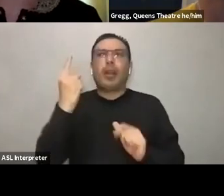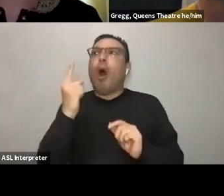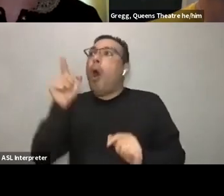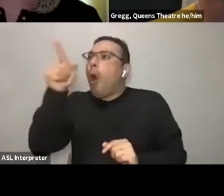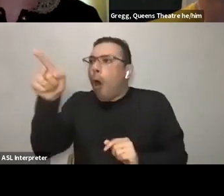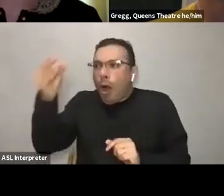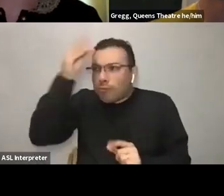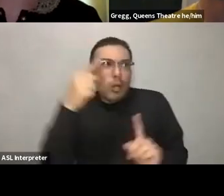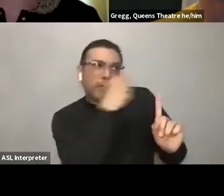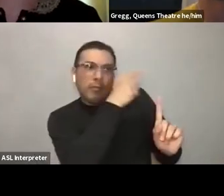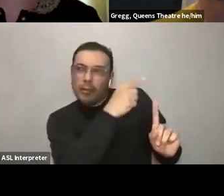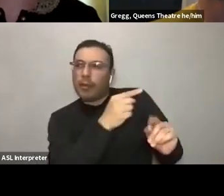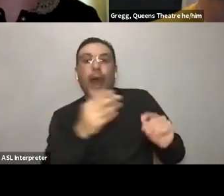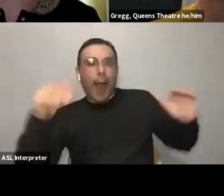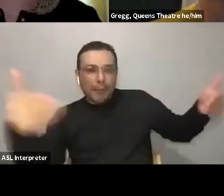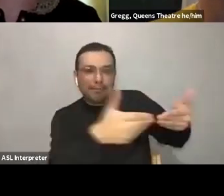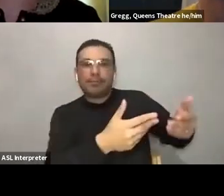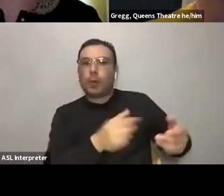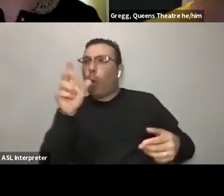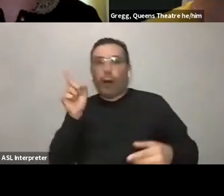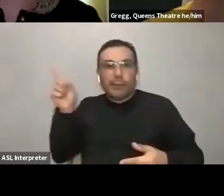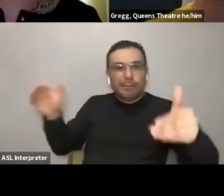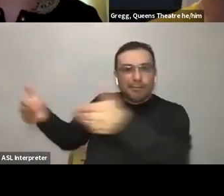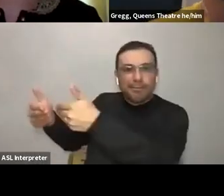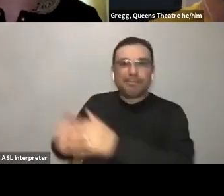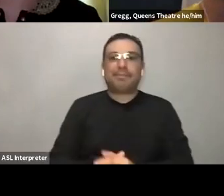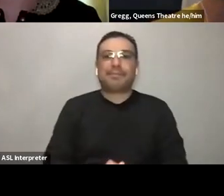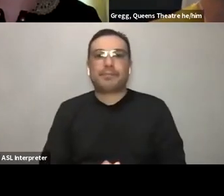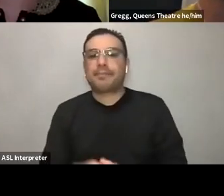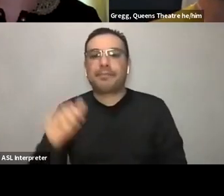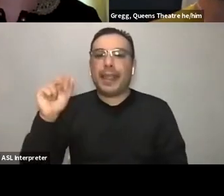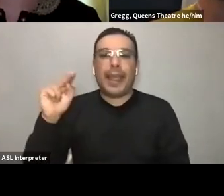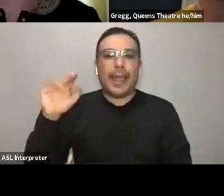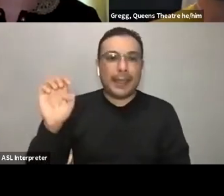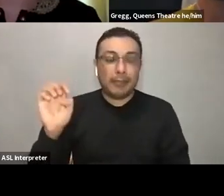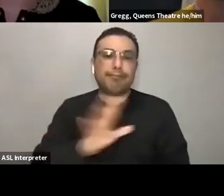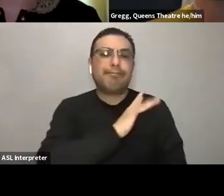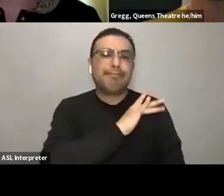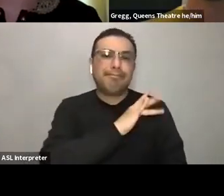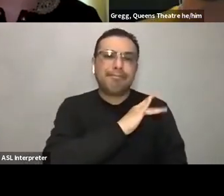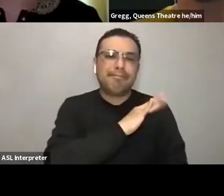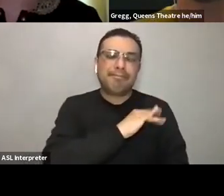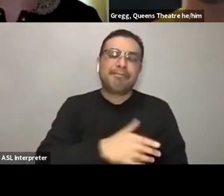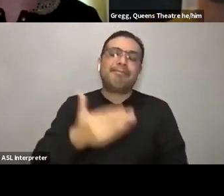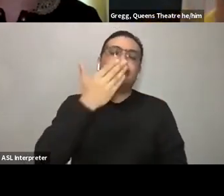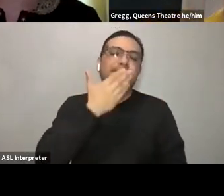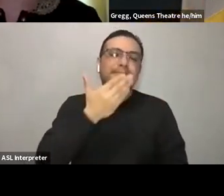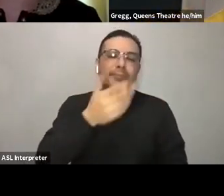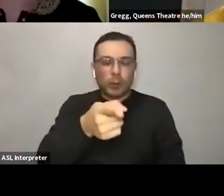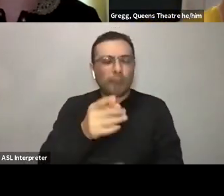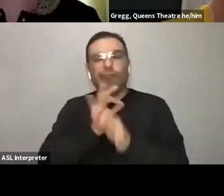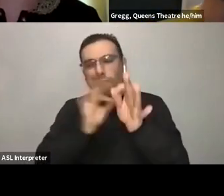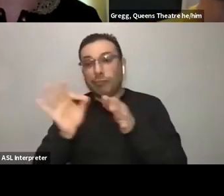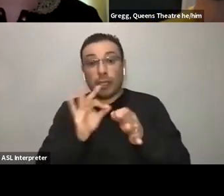might be, might be able to get you the information that you need. So generous, Greg, thank you. And you are not alone, folks. This is a final thought. Um,